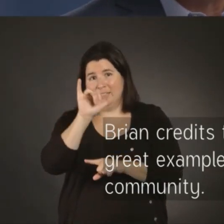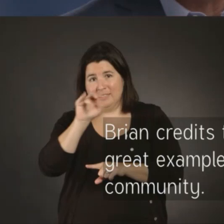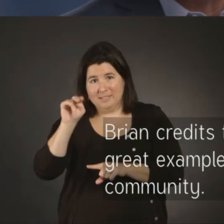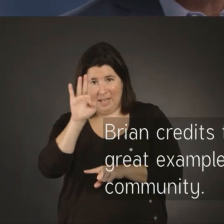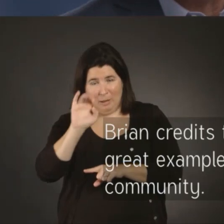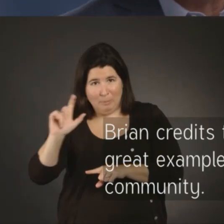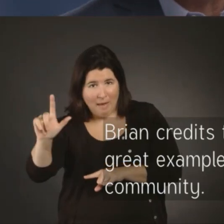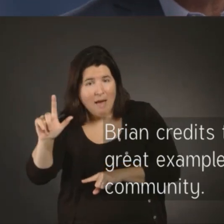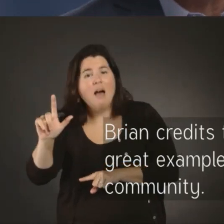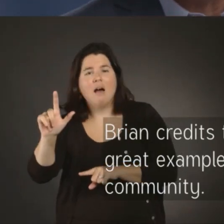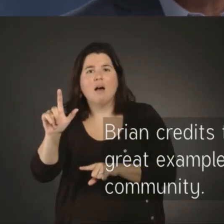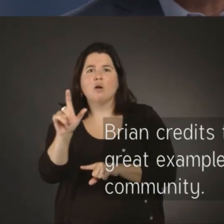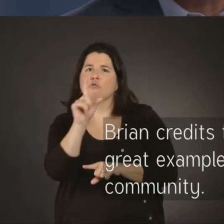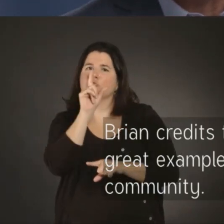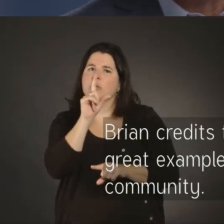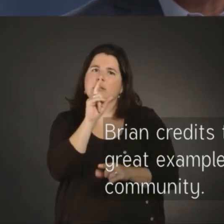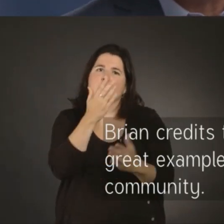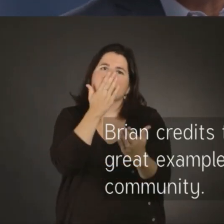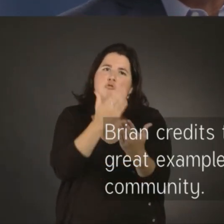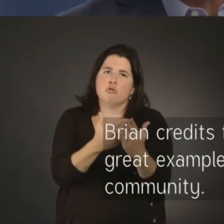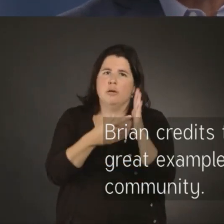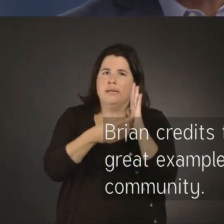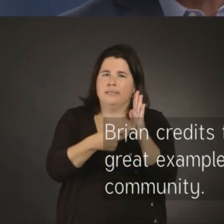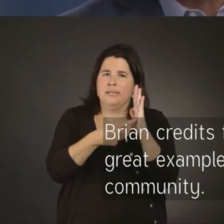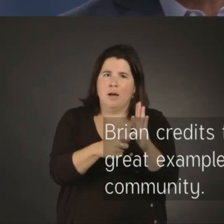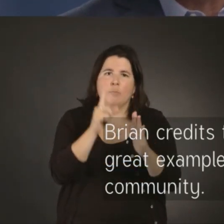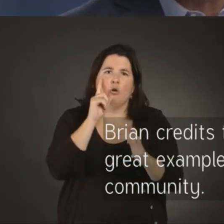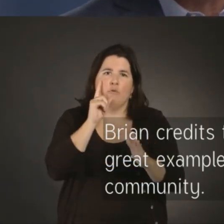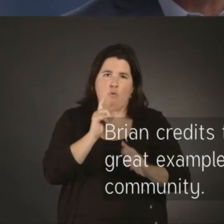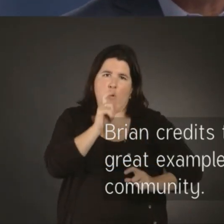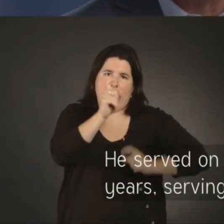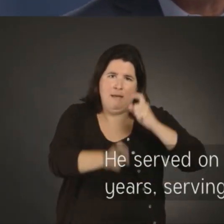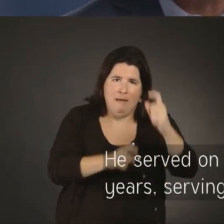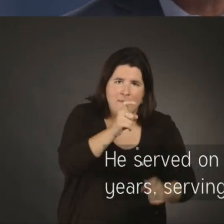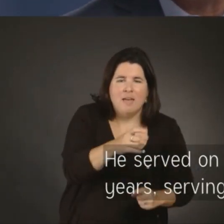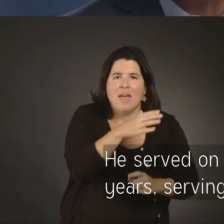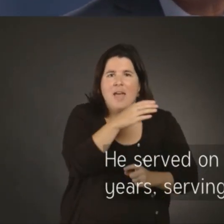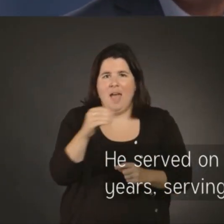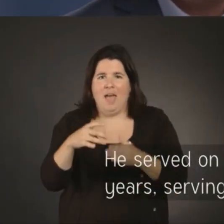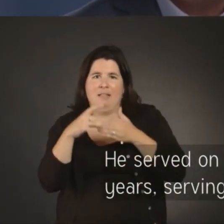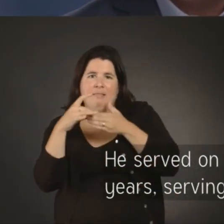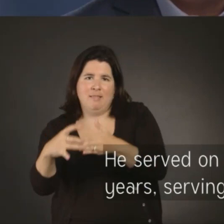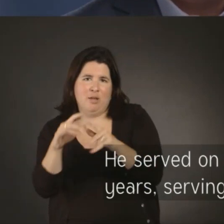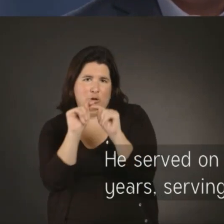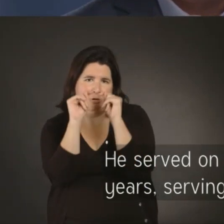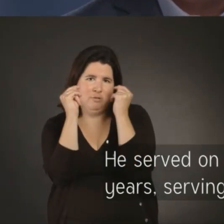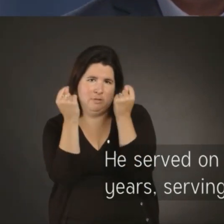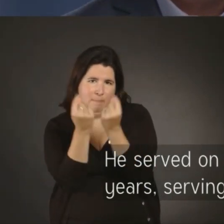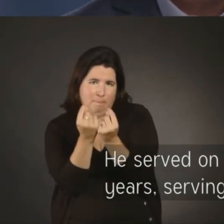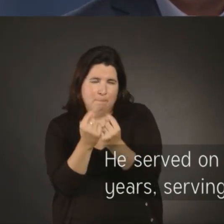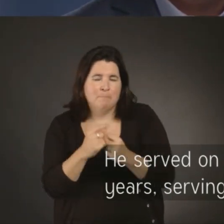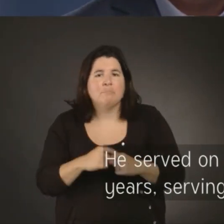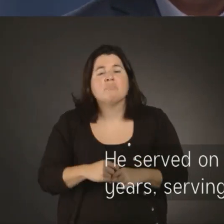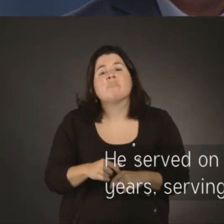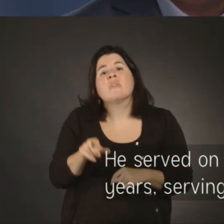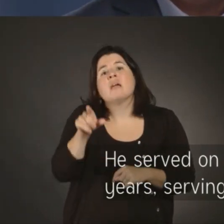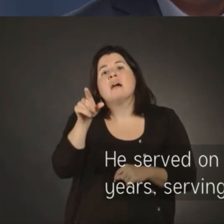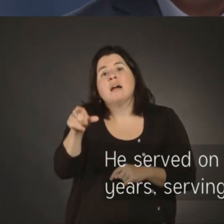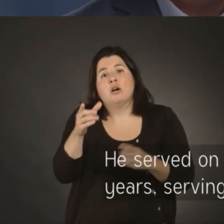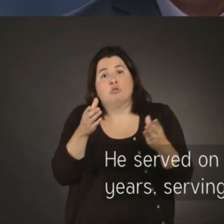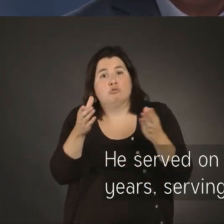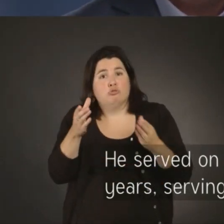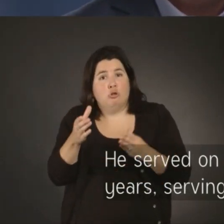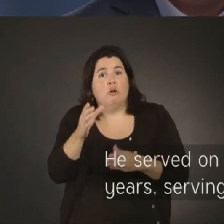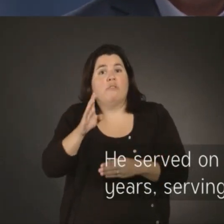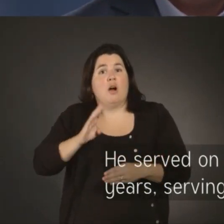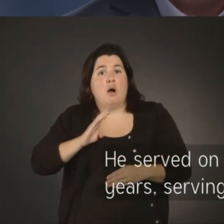for charitable giving and providing leadership in the community. He served on the Hearing, Speech, and Deaf Center board for 12